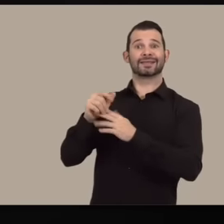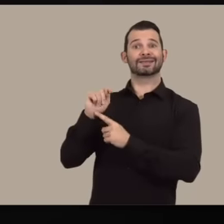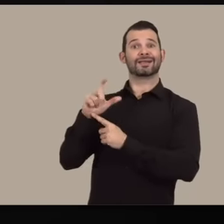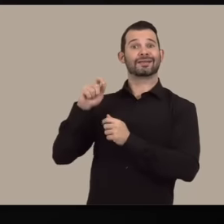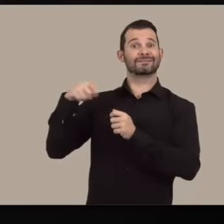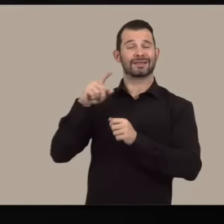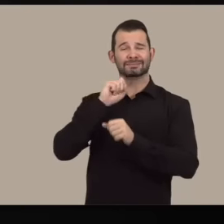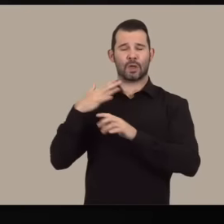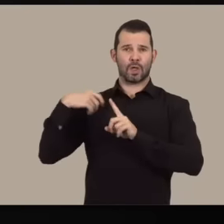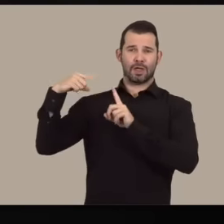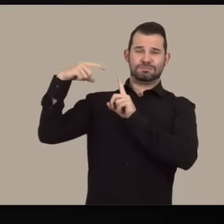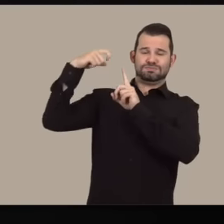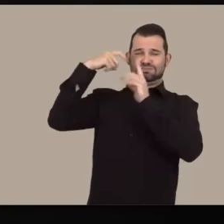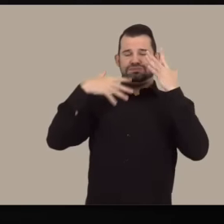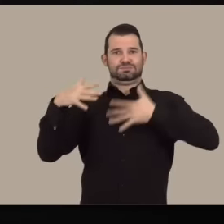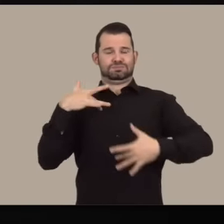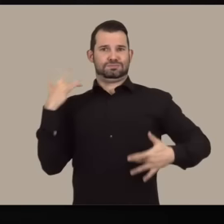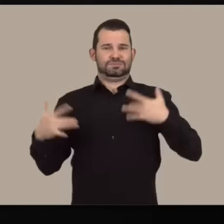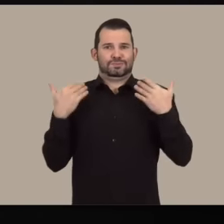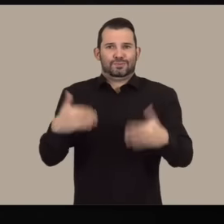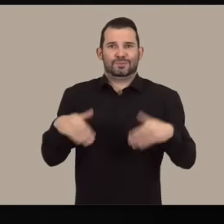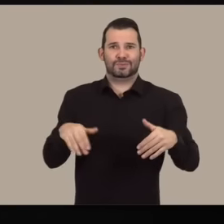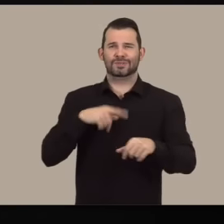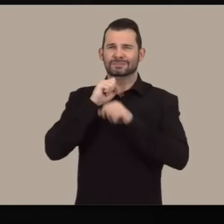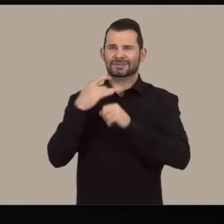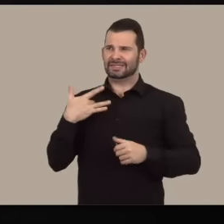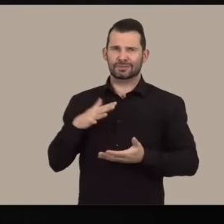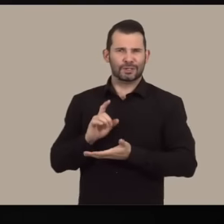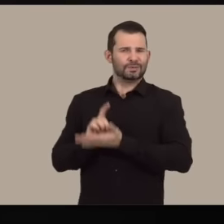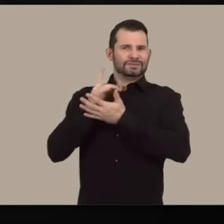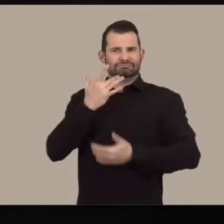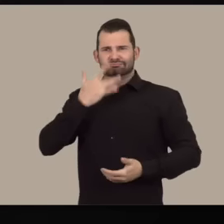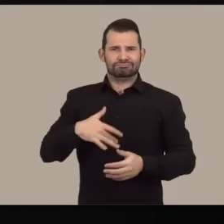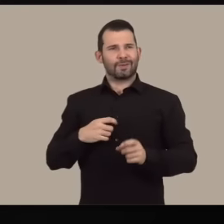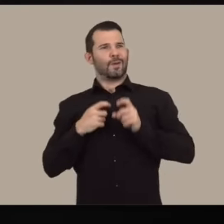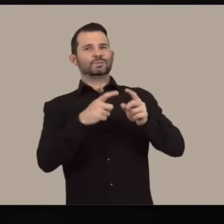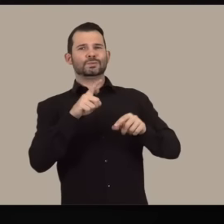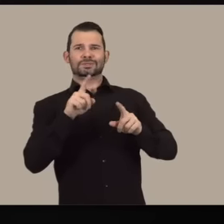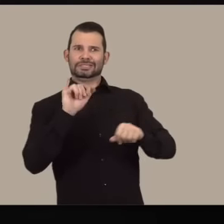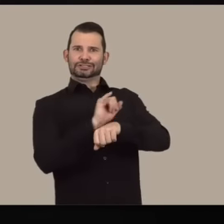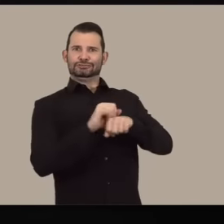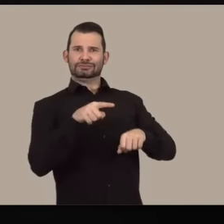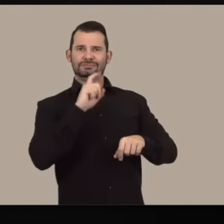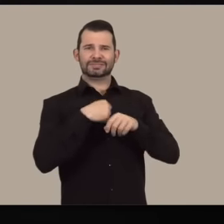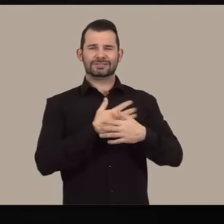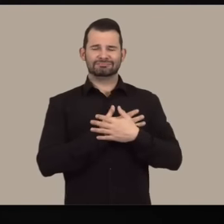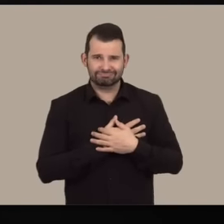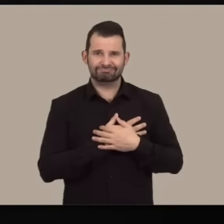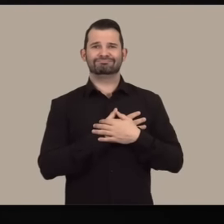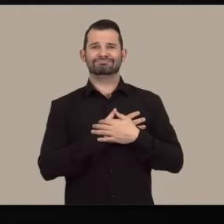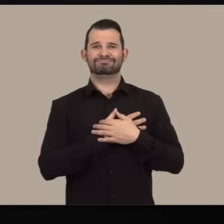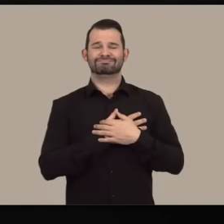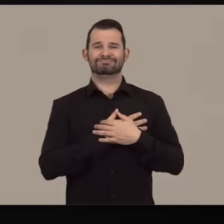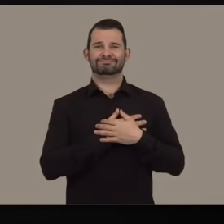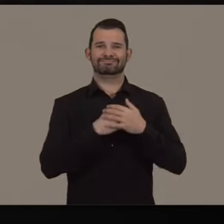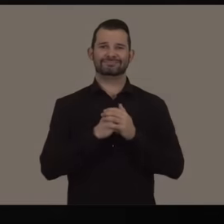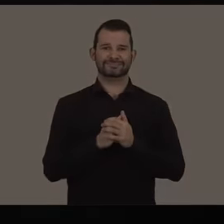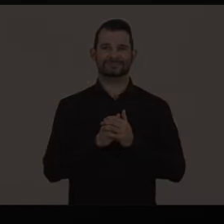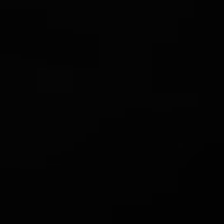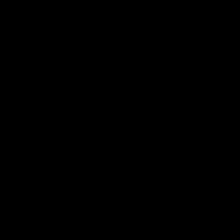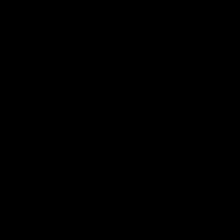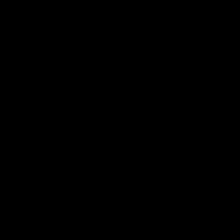been incredibly stimulating. I feel truly privileged to contribute to an industry that I hold so dear to my